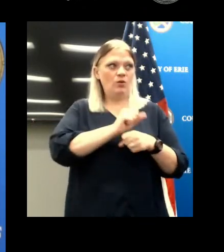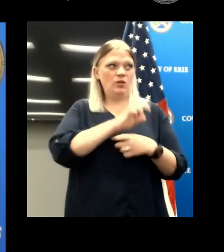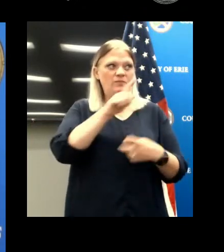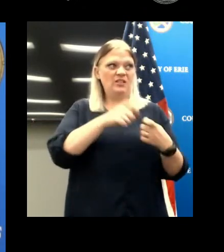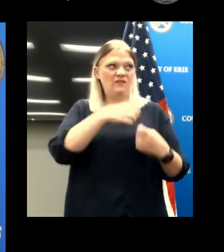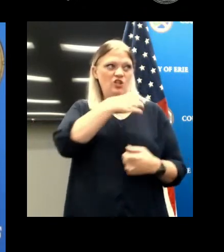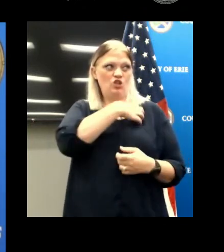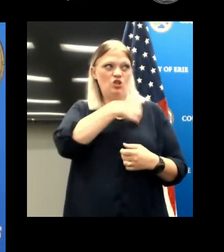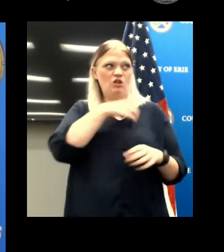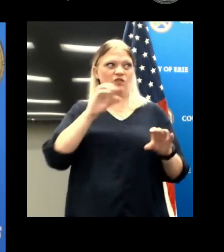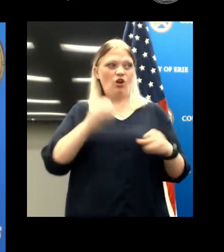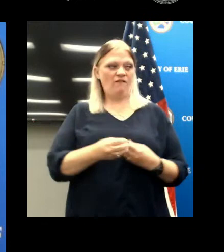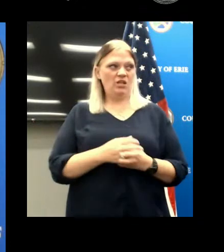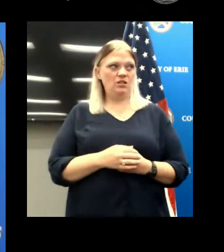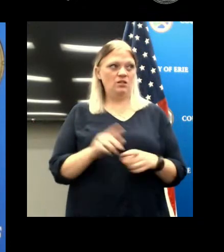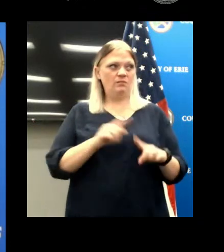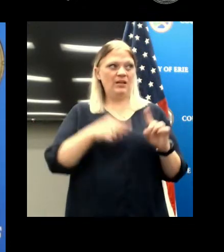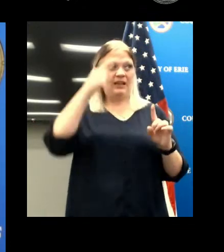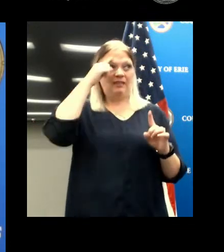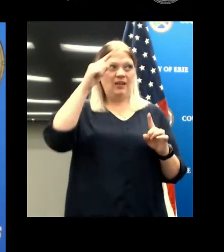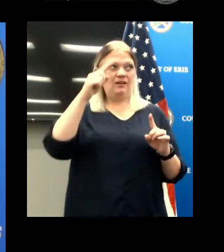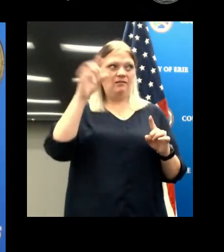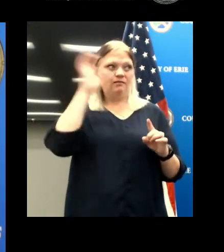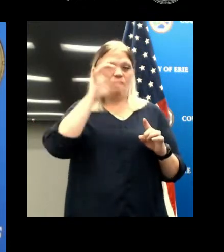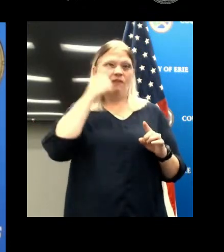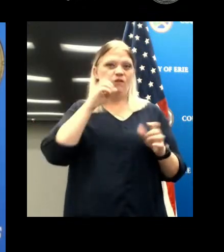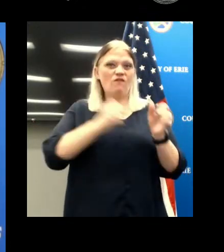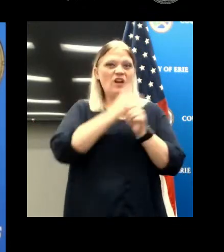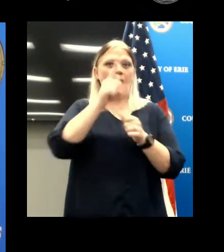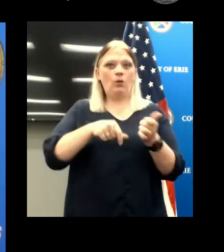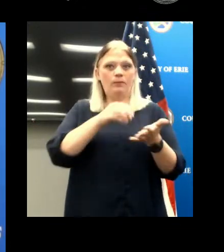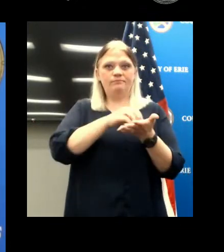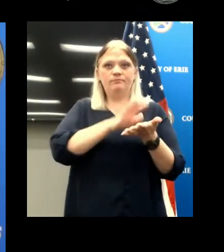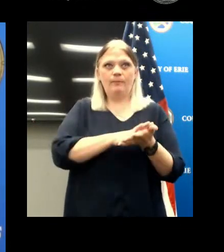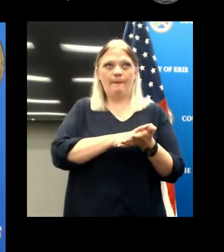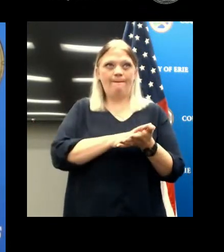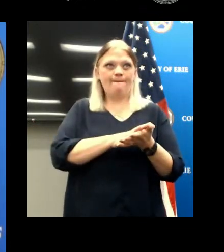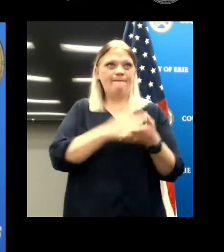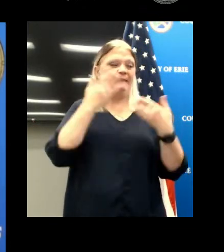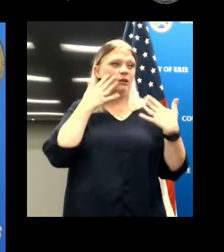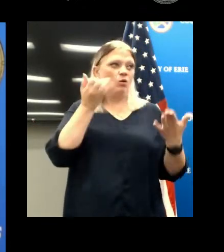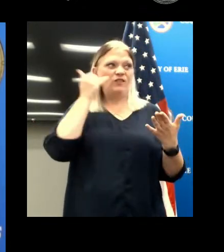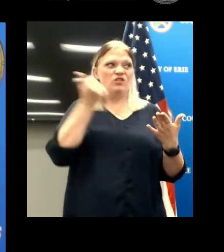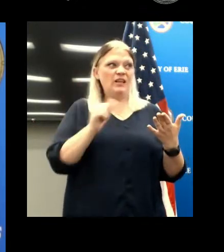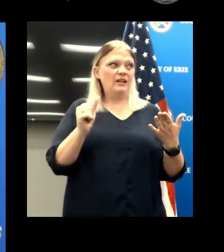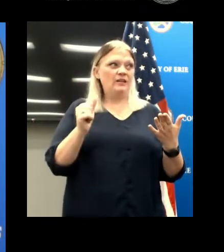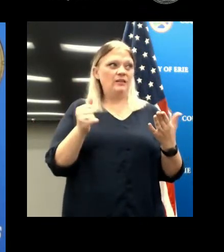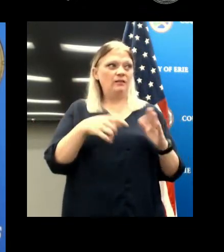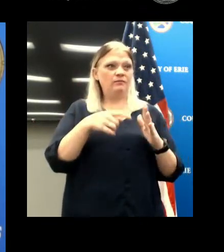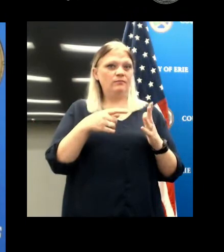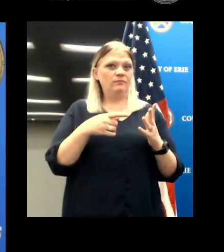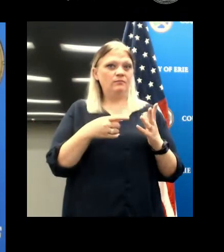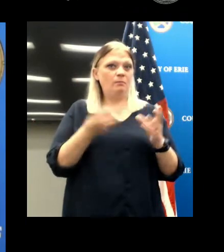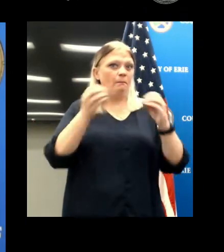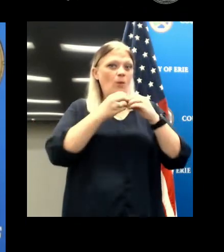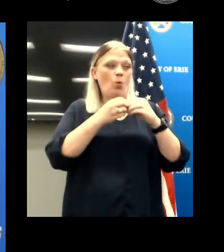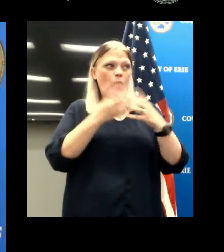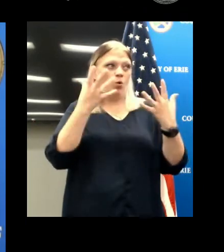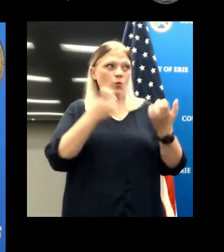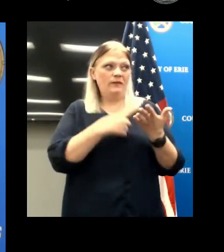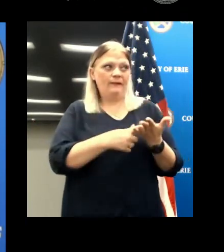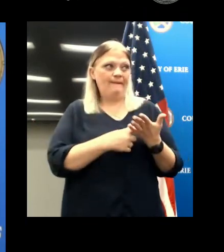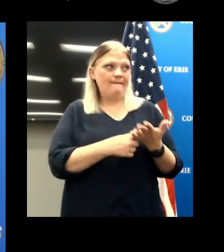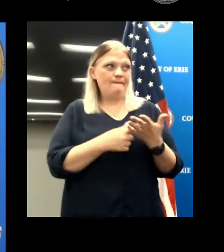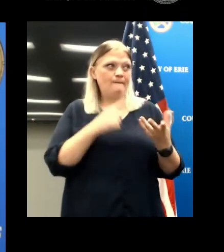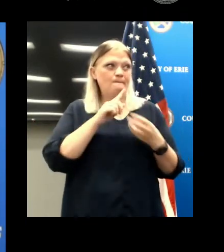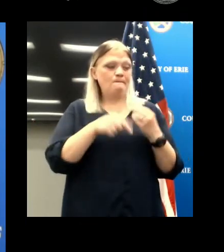in the sheriff's office, but I think throughout they're looking for follow-up documentation. Just didn't know if there was anything further that you wanted to say about that